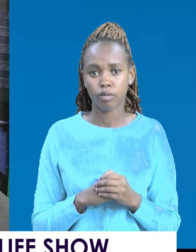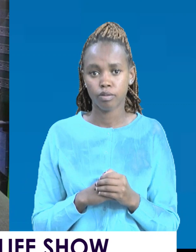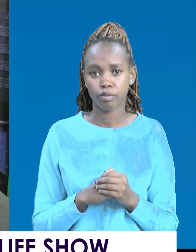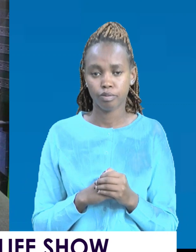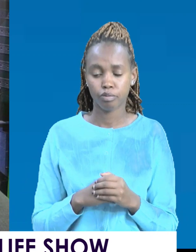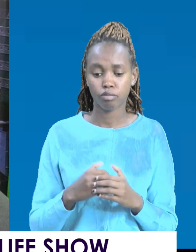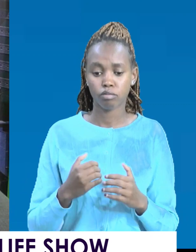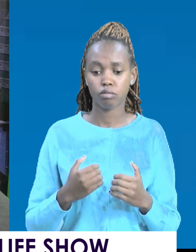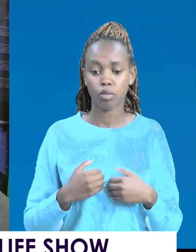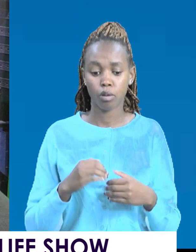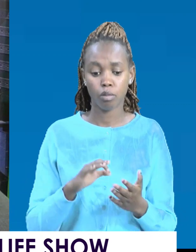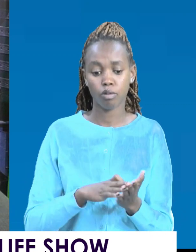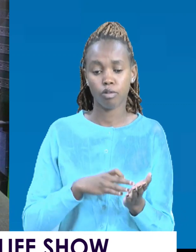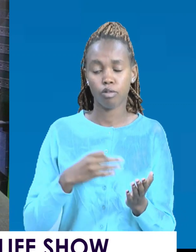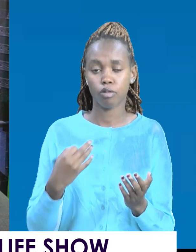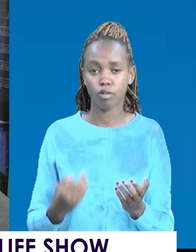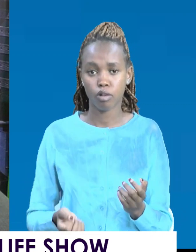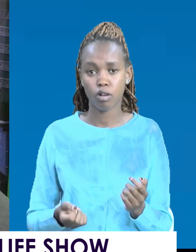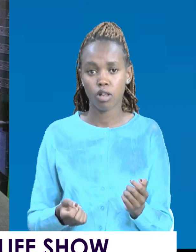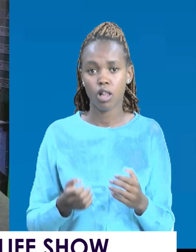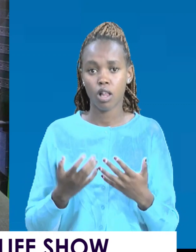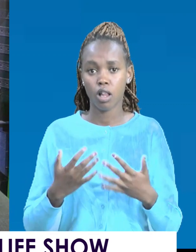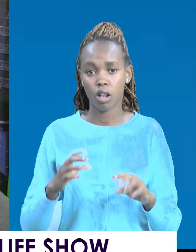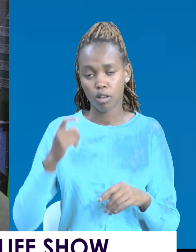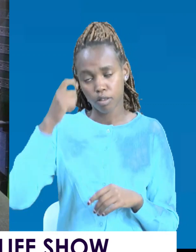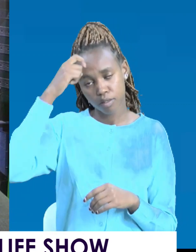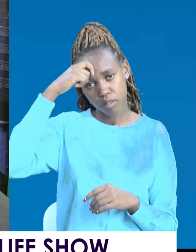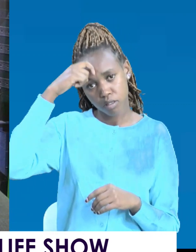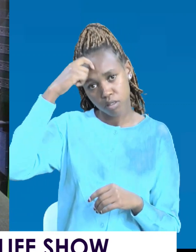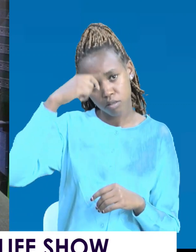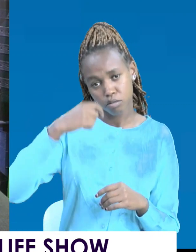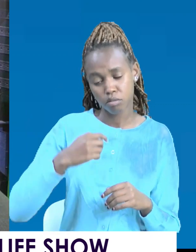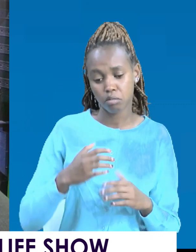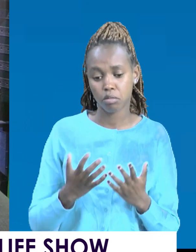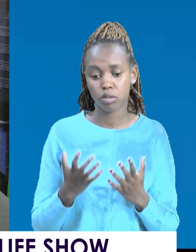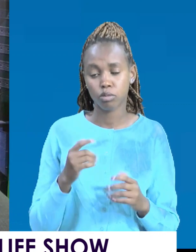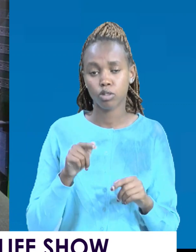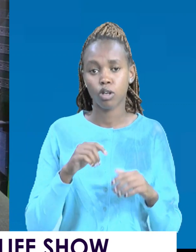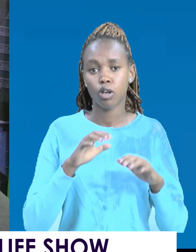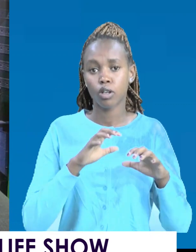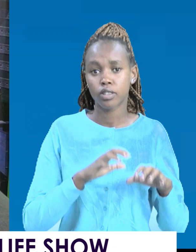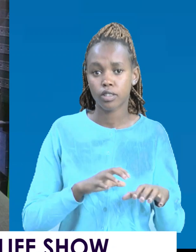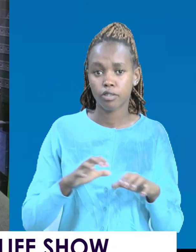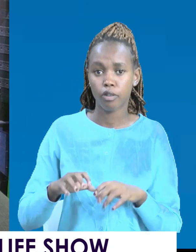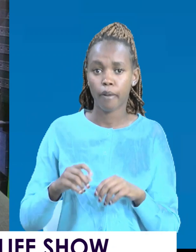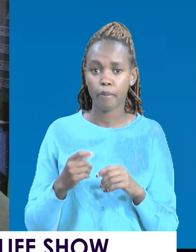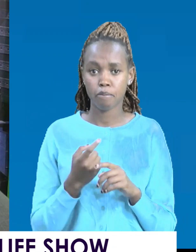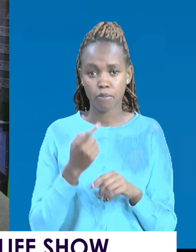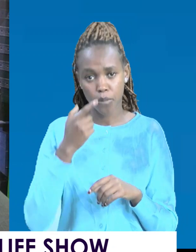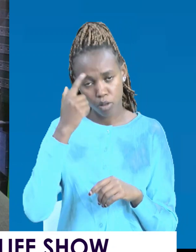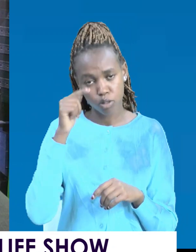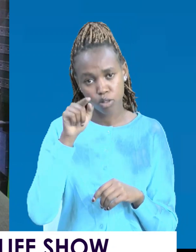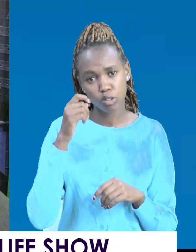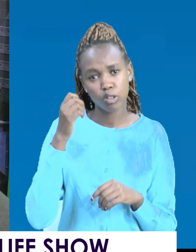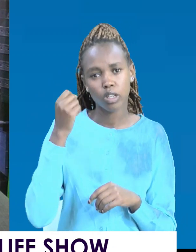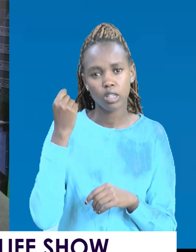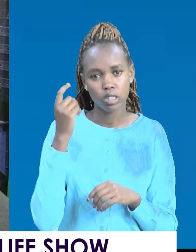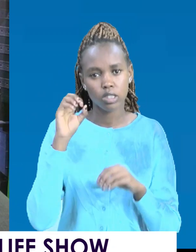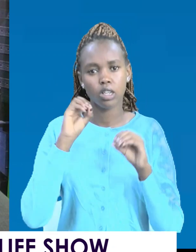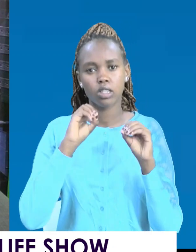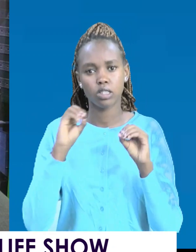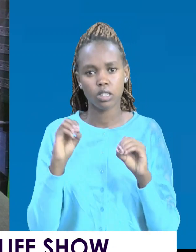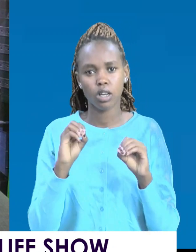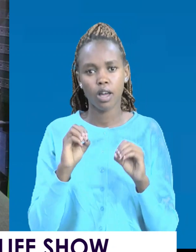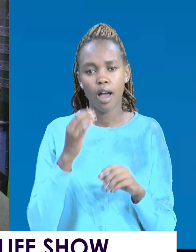of knowledge. You may be suffering because you don't understand what people are facing. That is why you